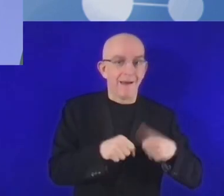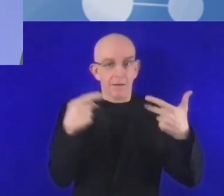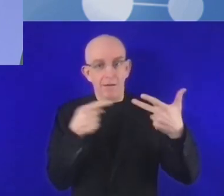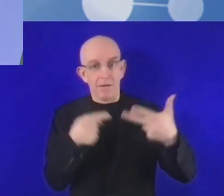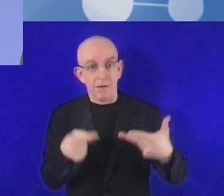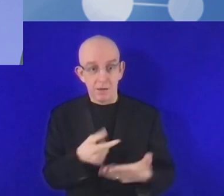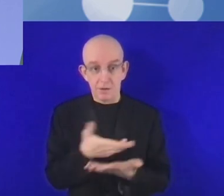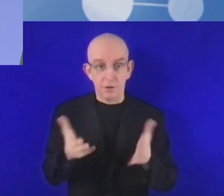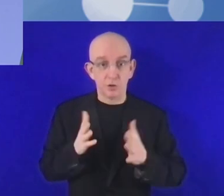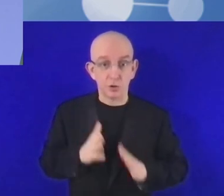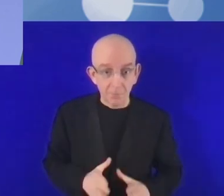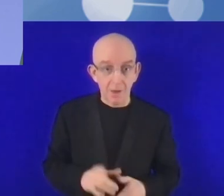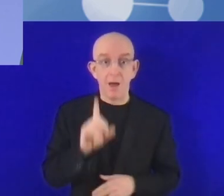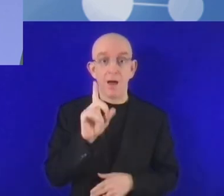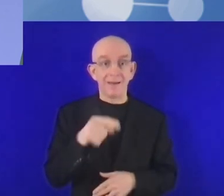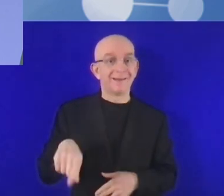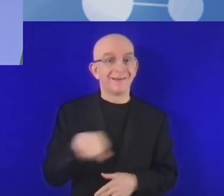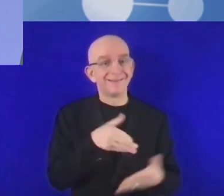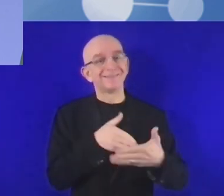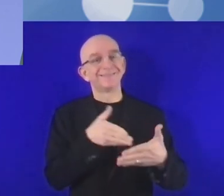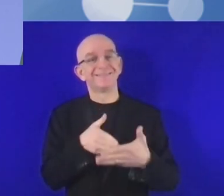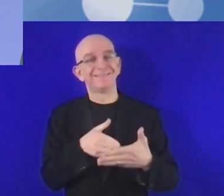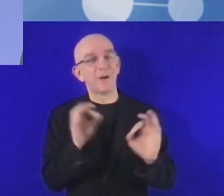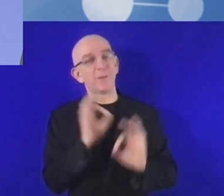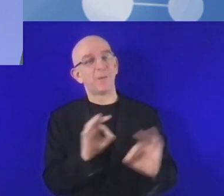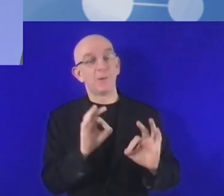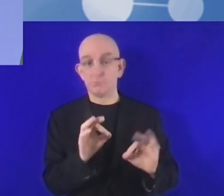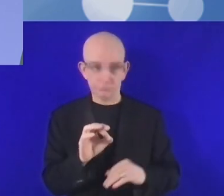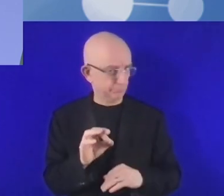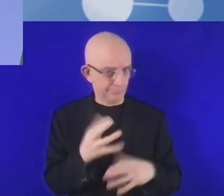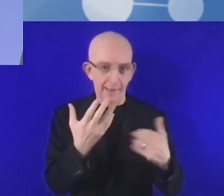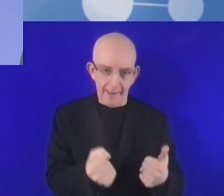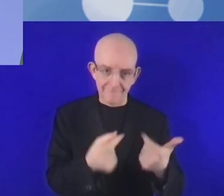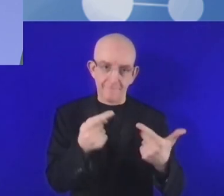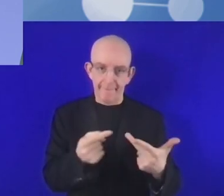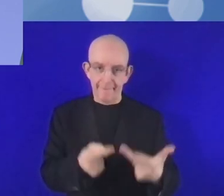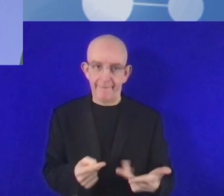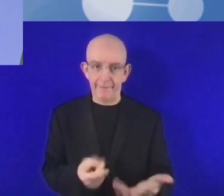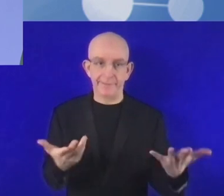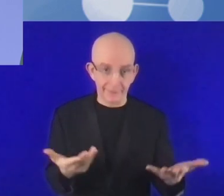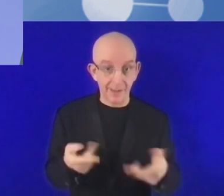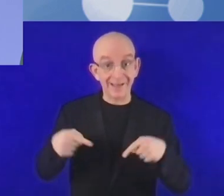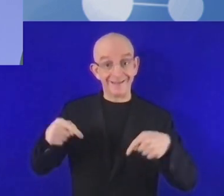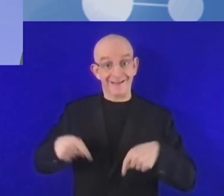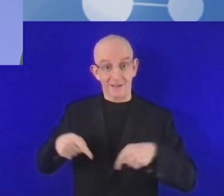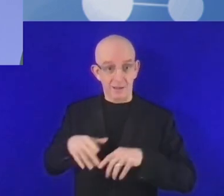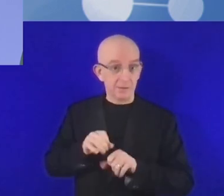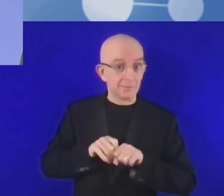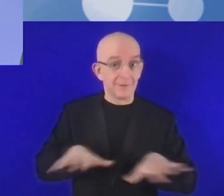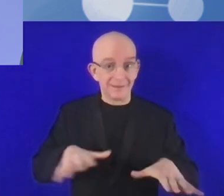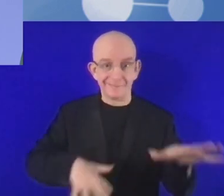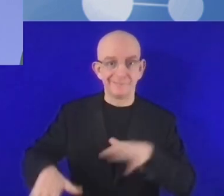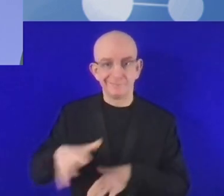of COVID-19.-19 reduced many of